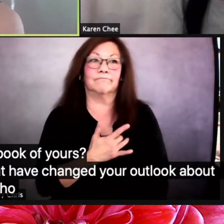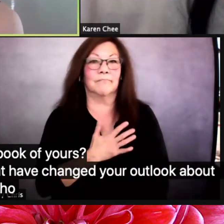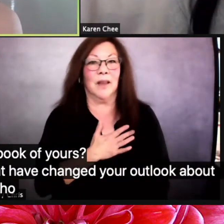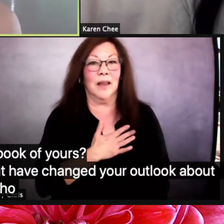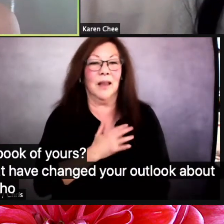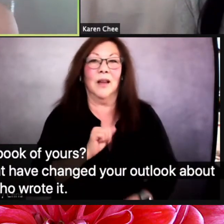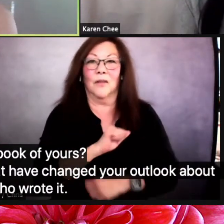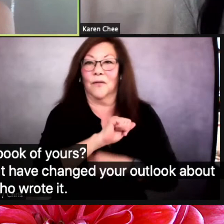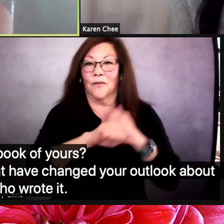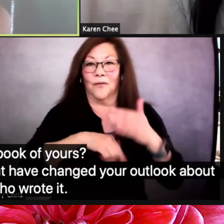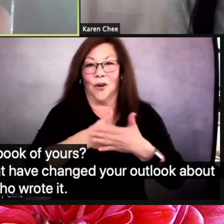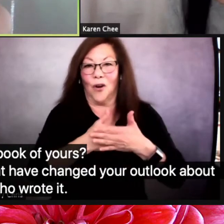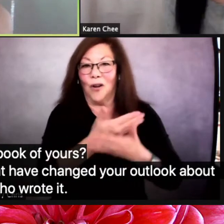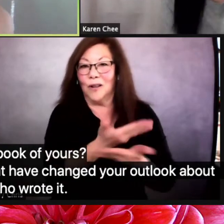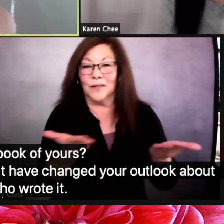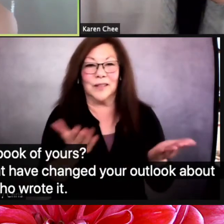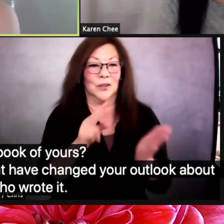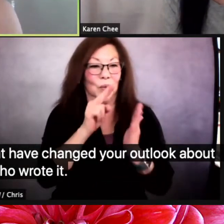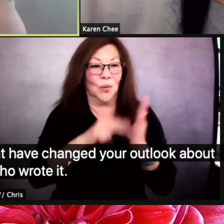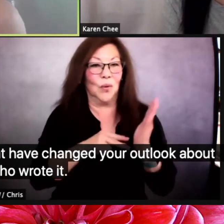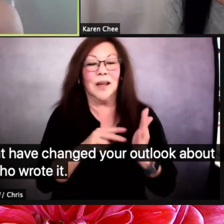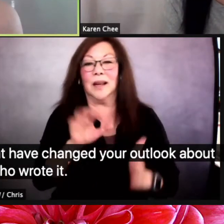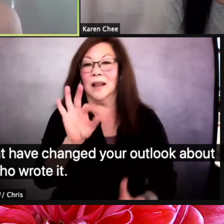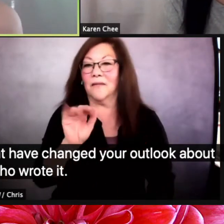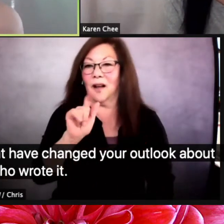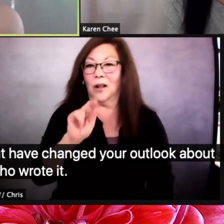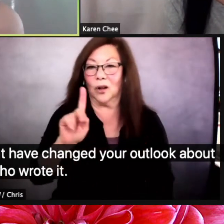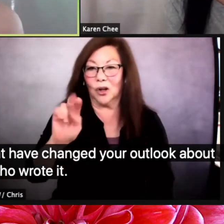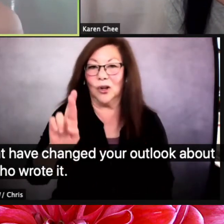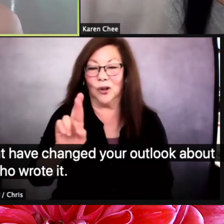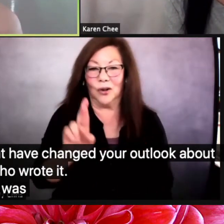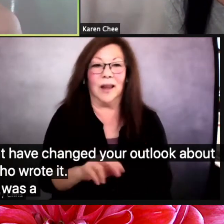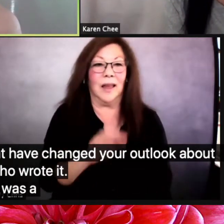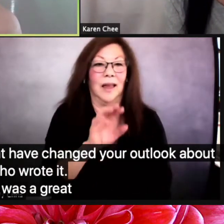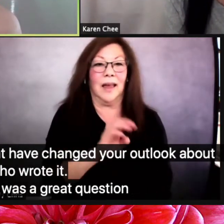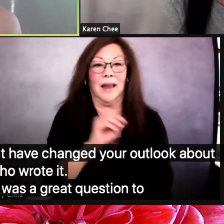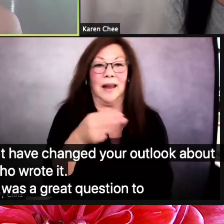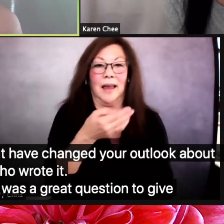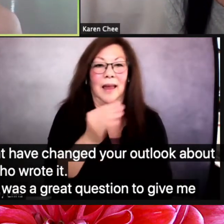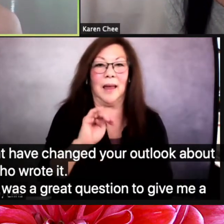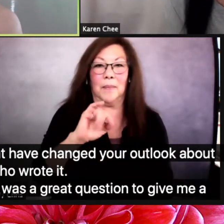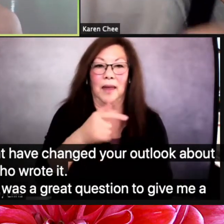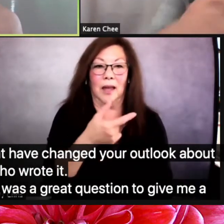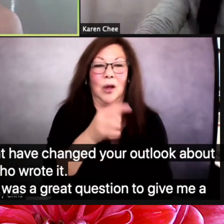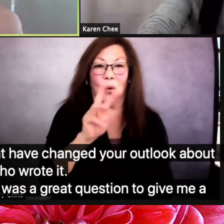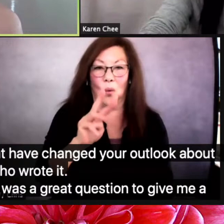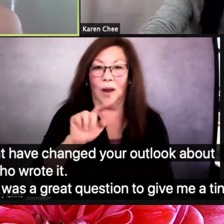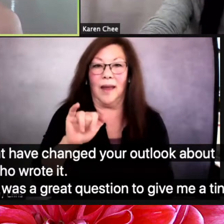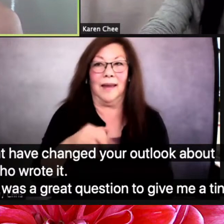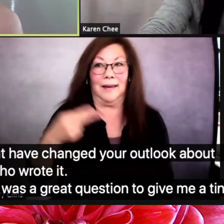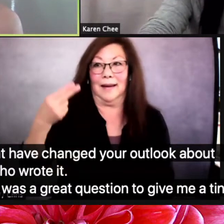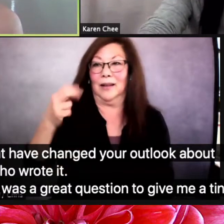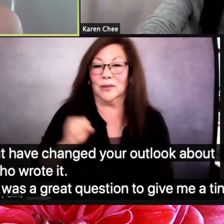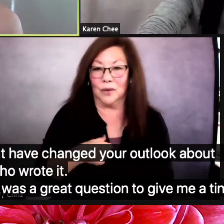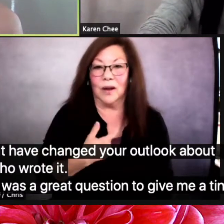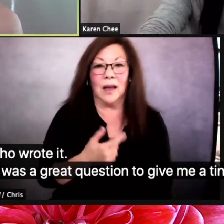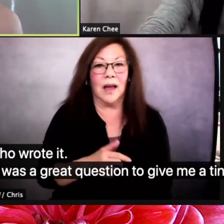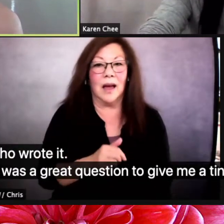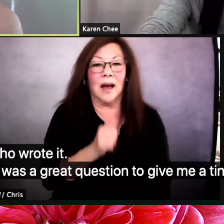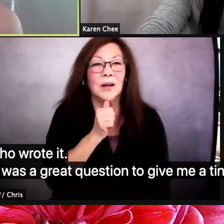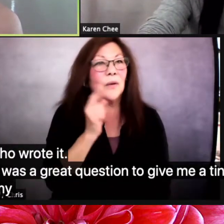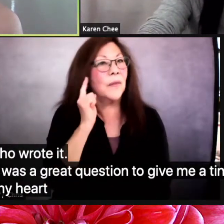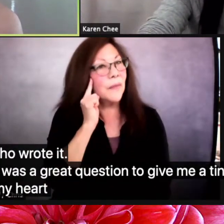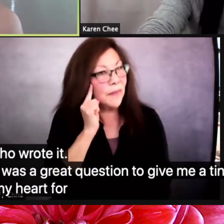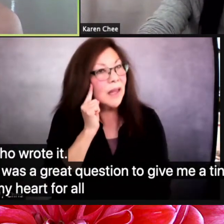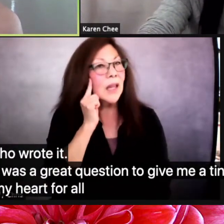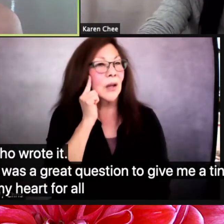us who are reading like Faulkner and Hemingway instead of other people. So like in high school, I don't think we read any Asian